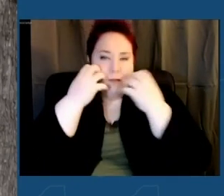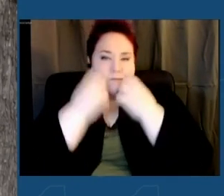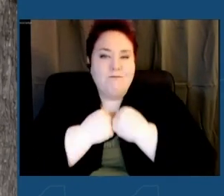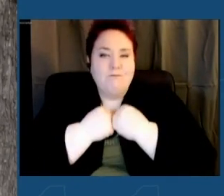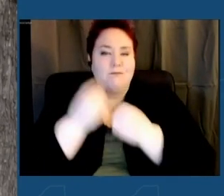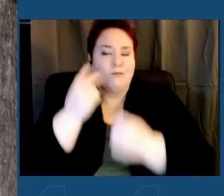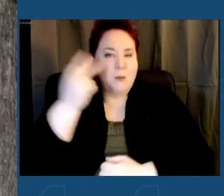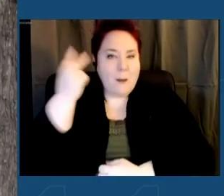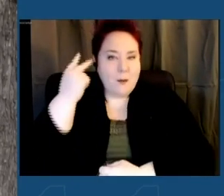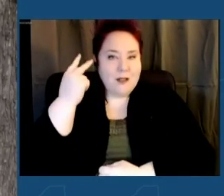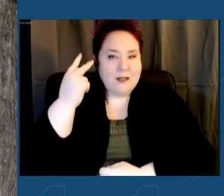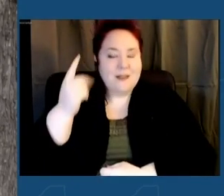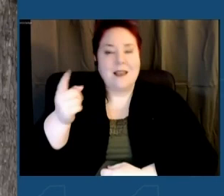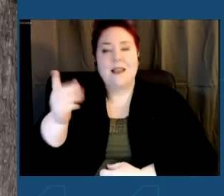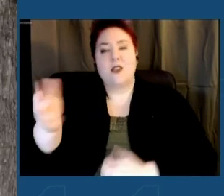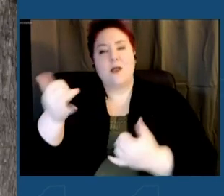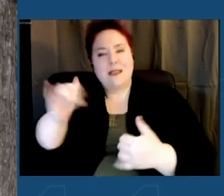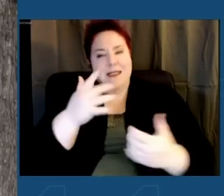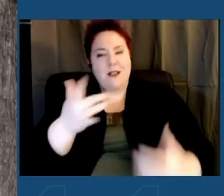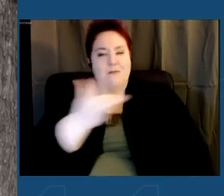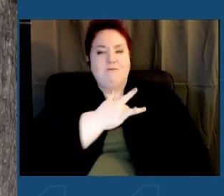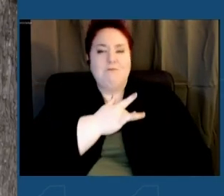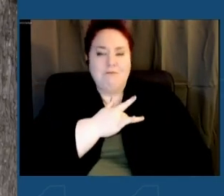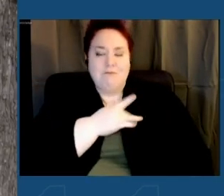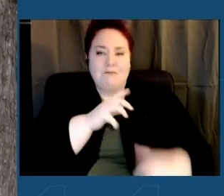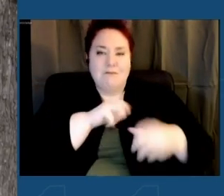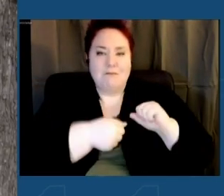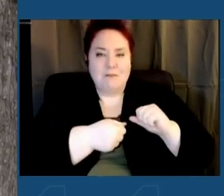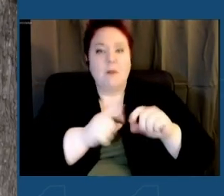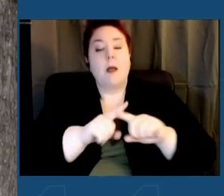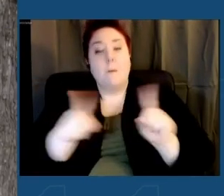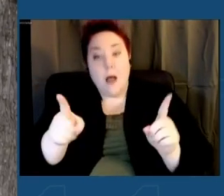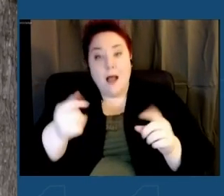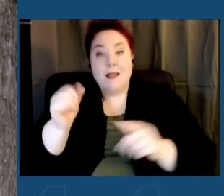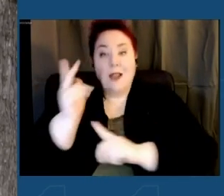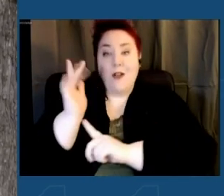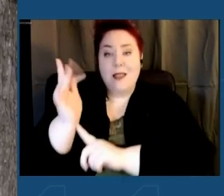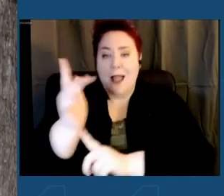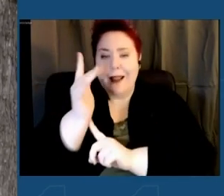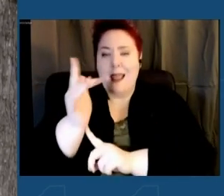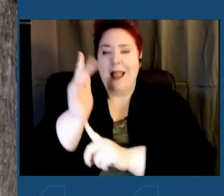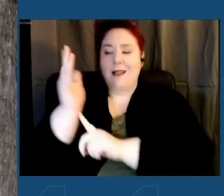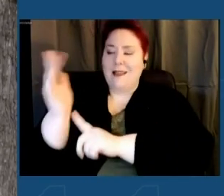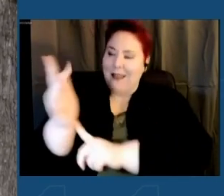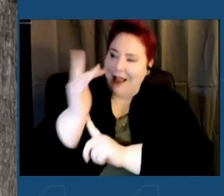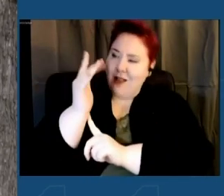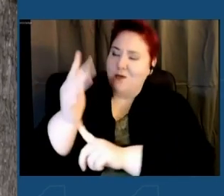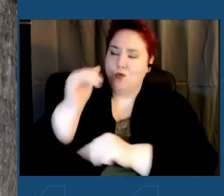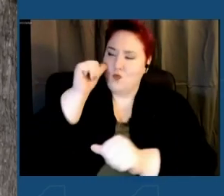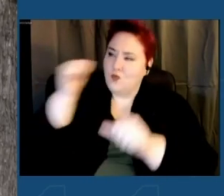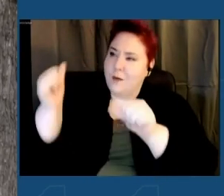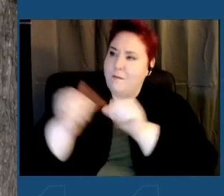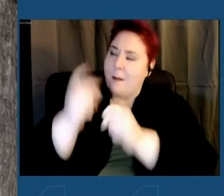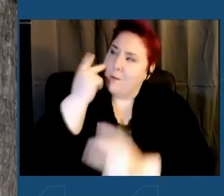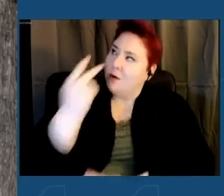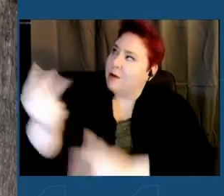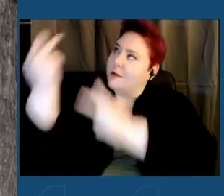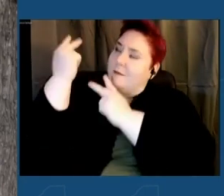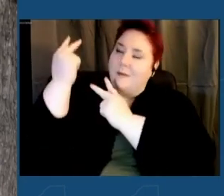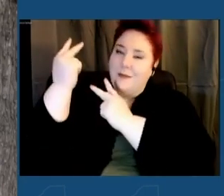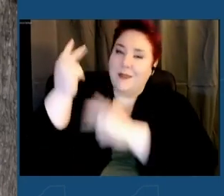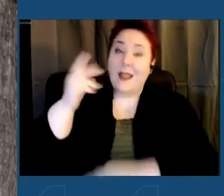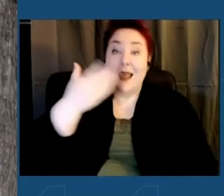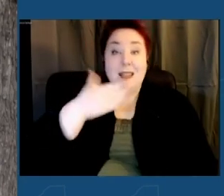lighting candles by remembering. And thanks to their efforts, we were able